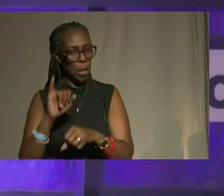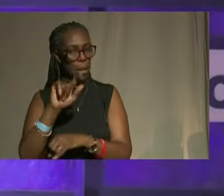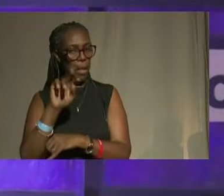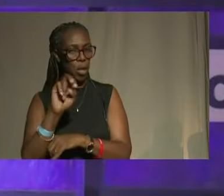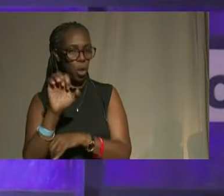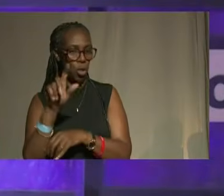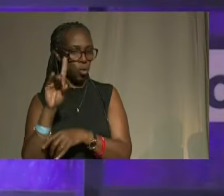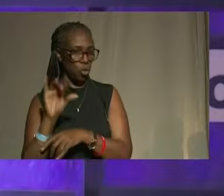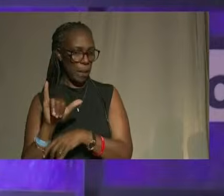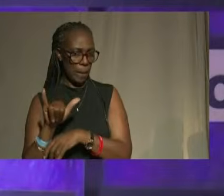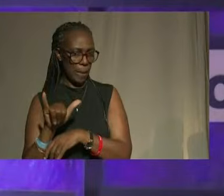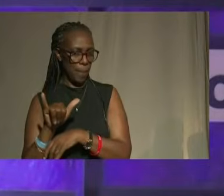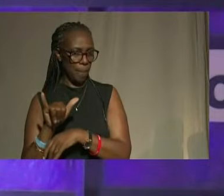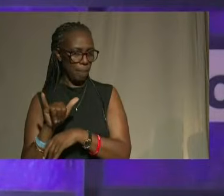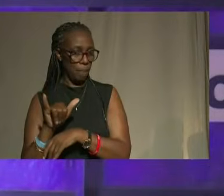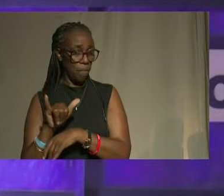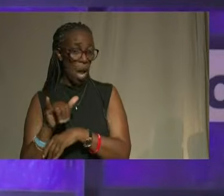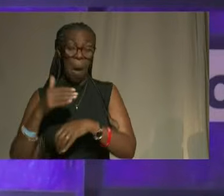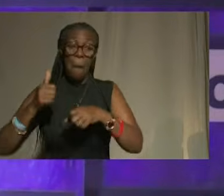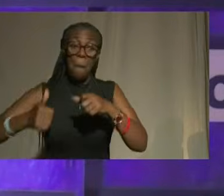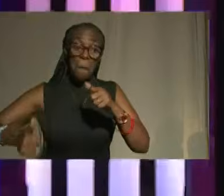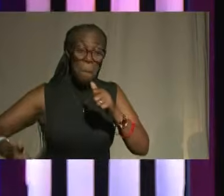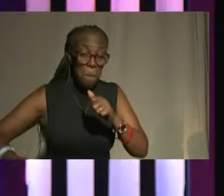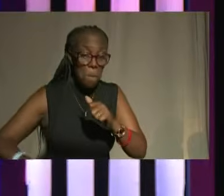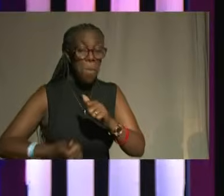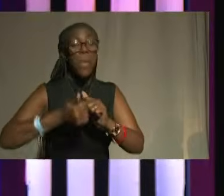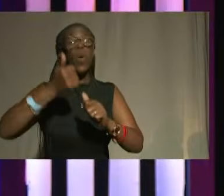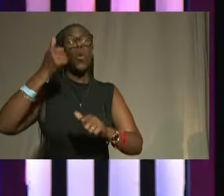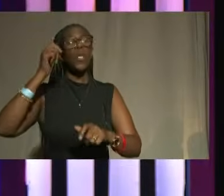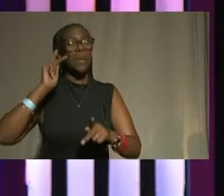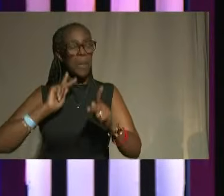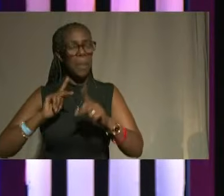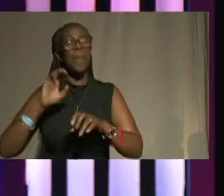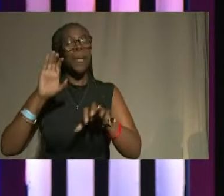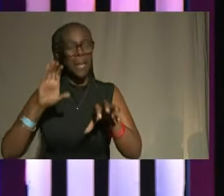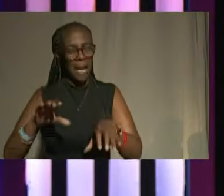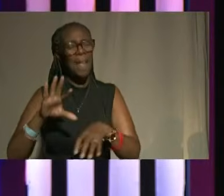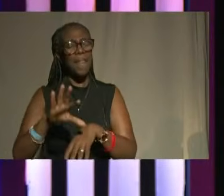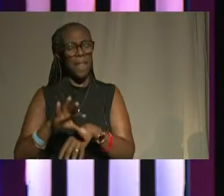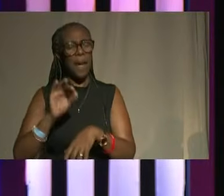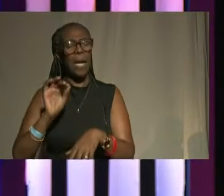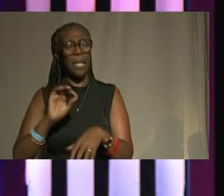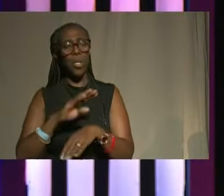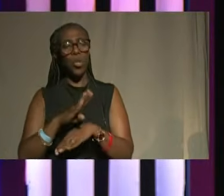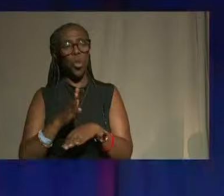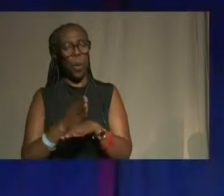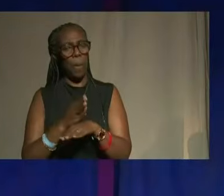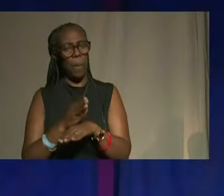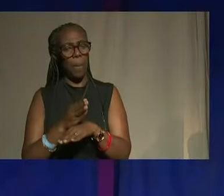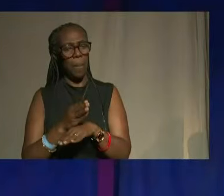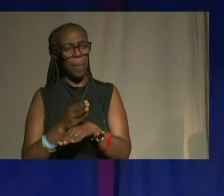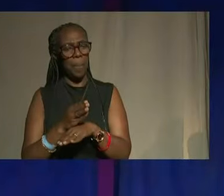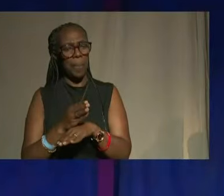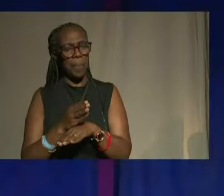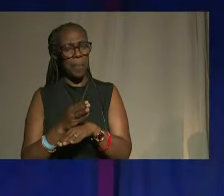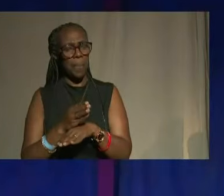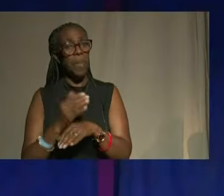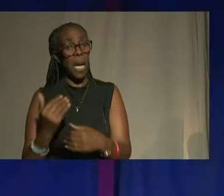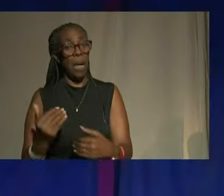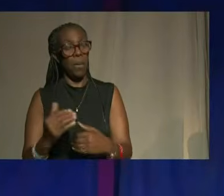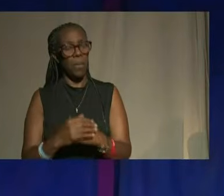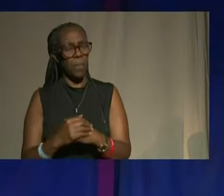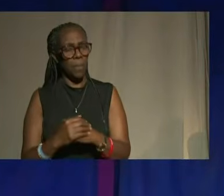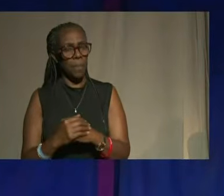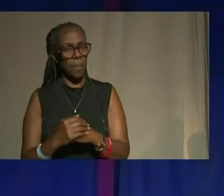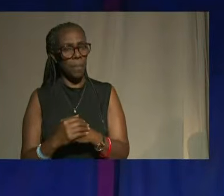can find a job. That was not the case under the People's National Party. And I want to just come back to this issue of corruption, because they seem to